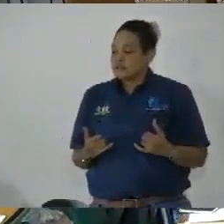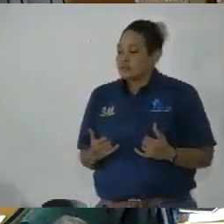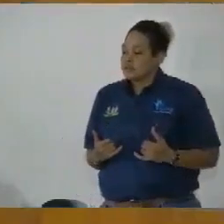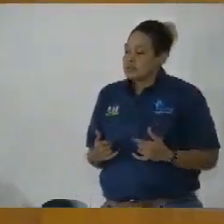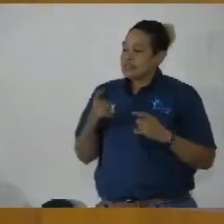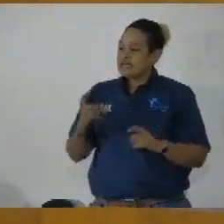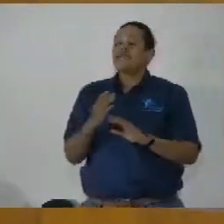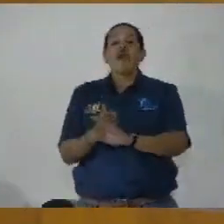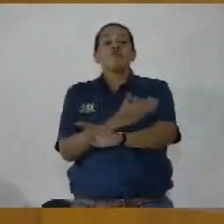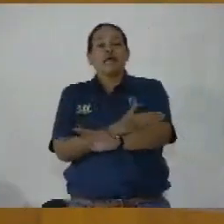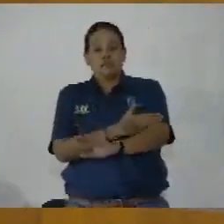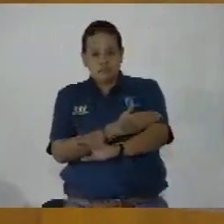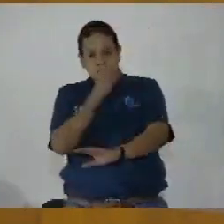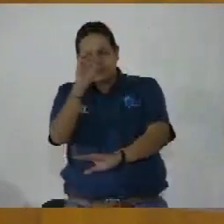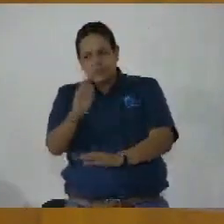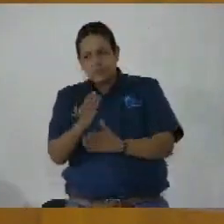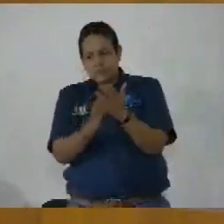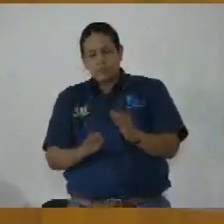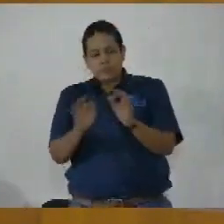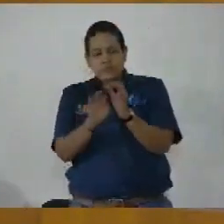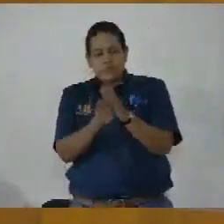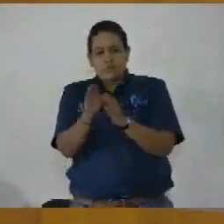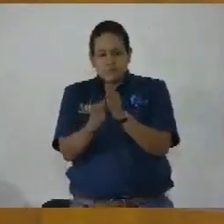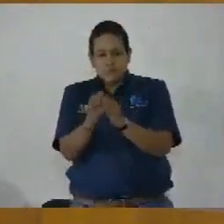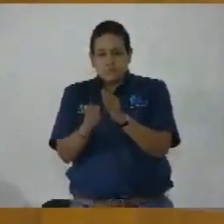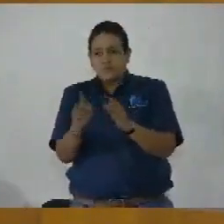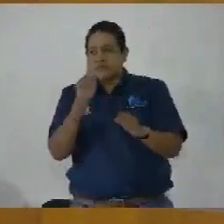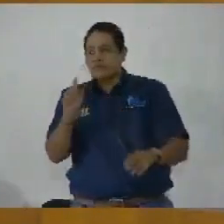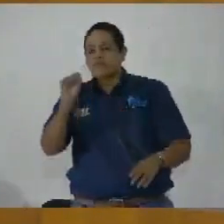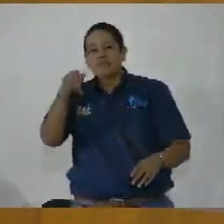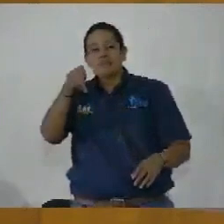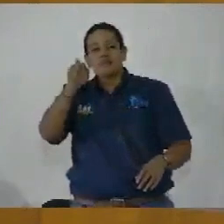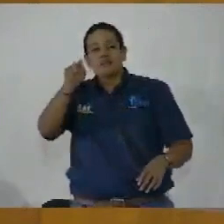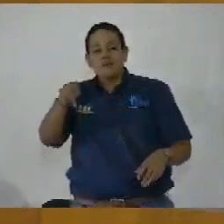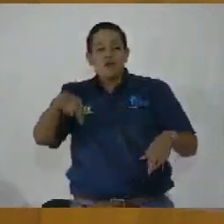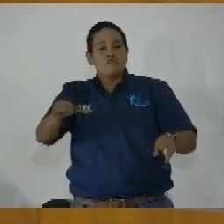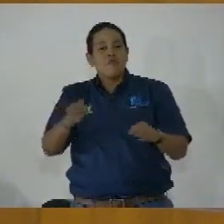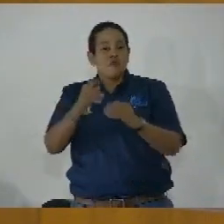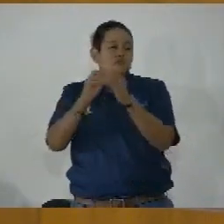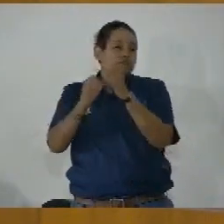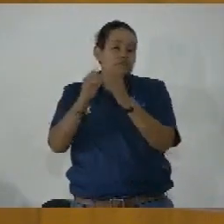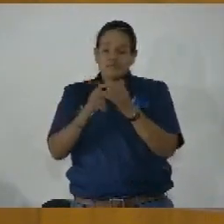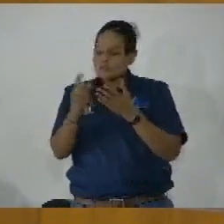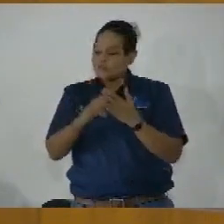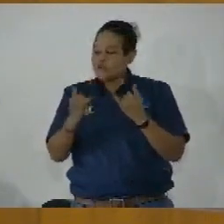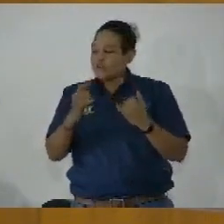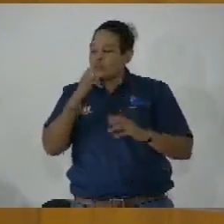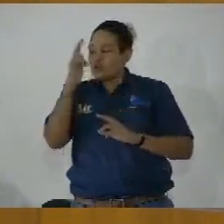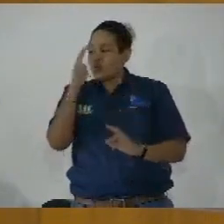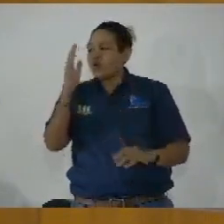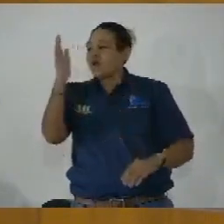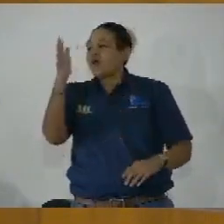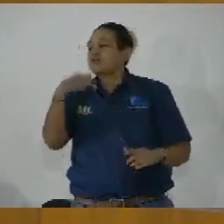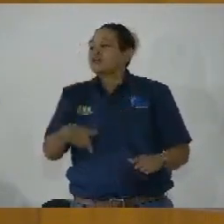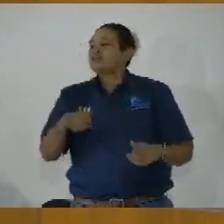give an update on some important developments regarding the Spark program. Yes. Yes, it's an honor to address this House to provide